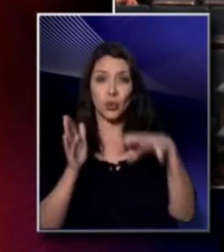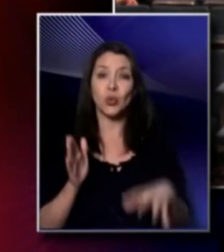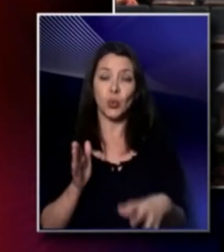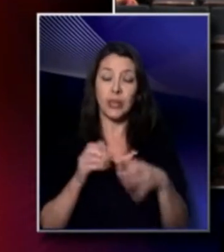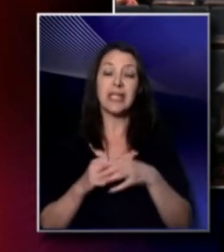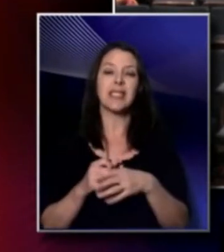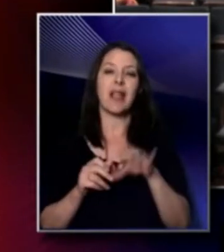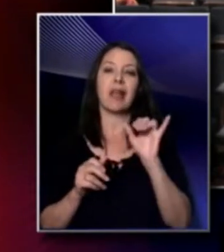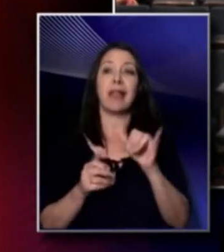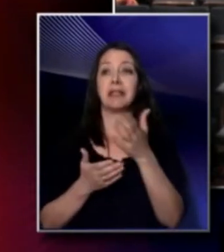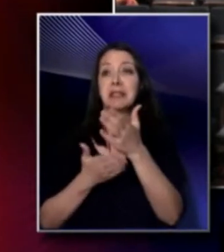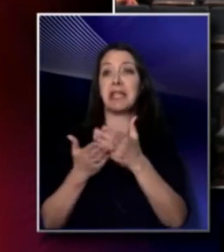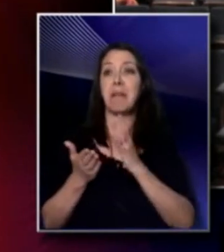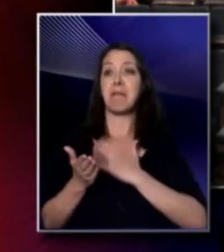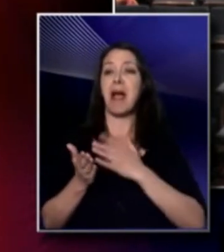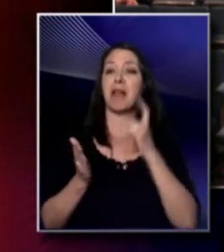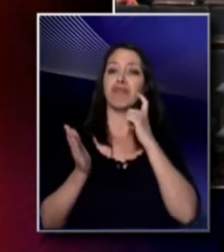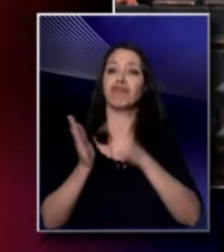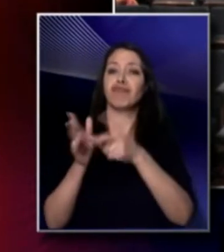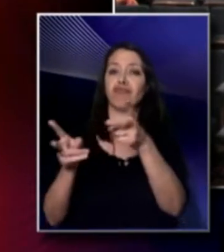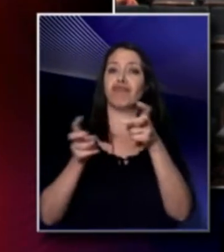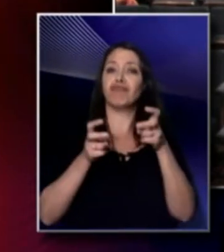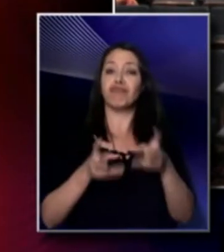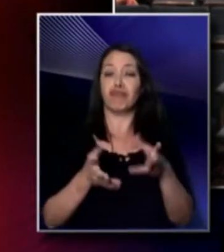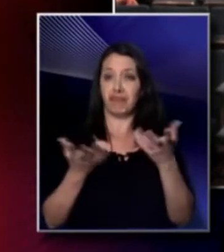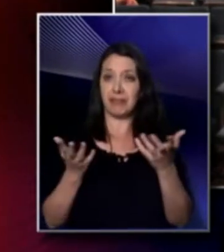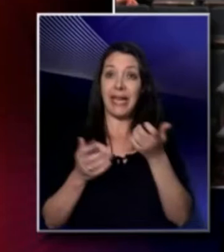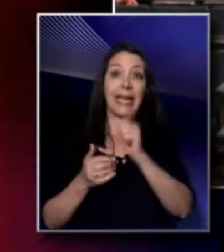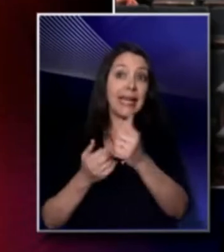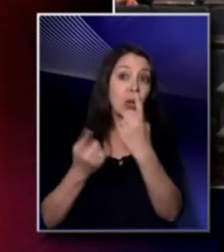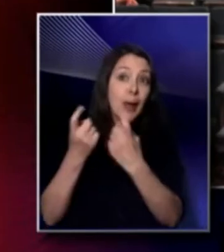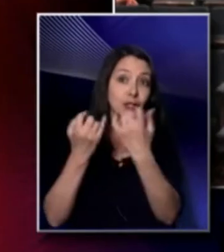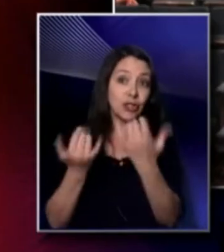those are some highlights. Any other questions on my board report?